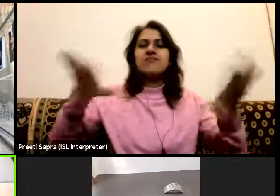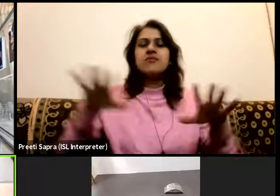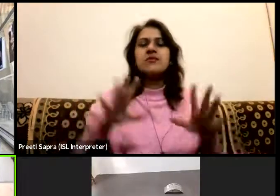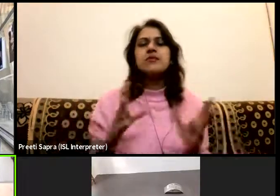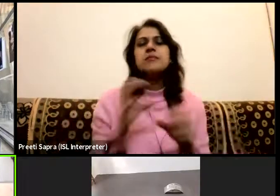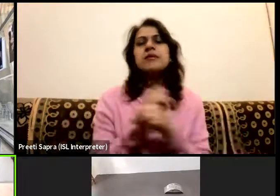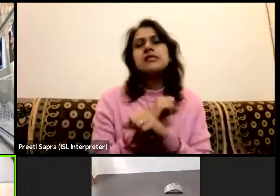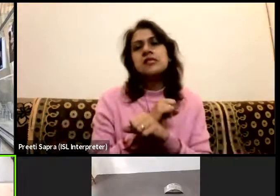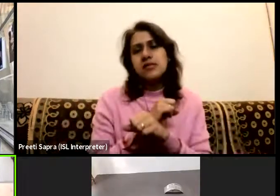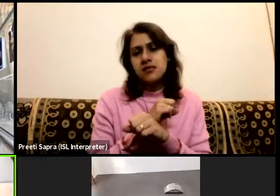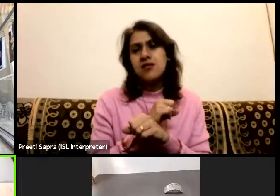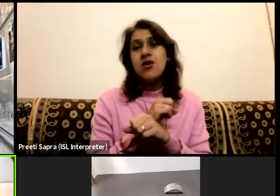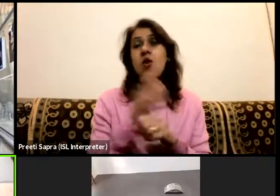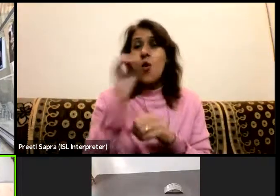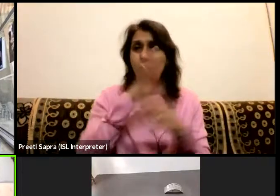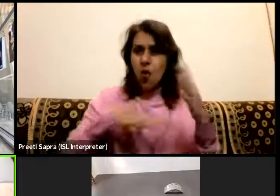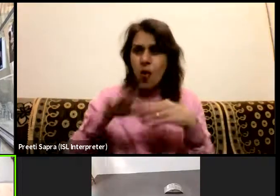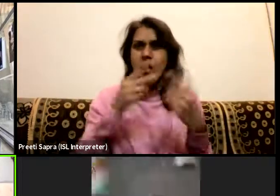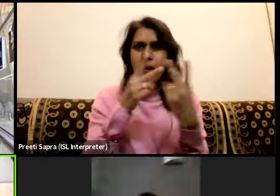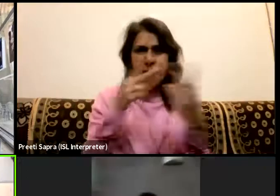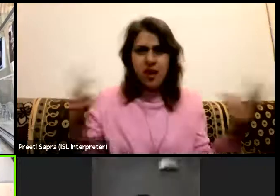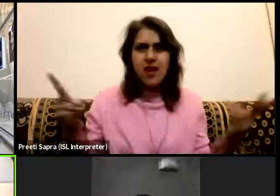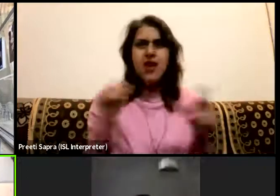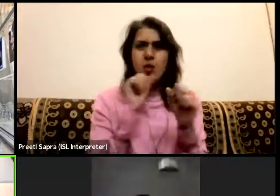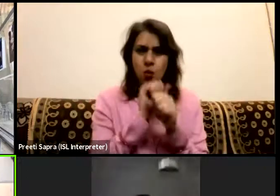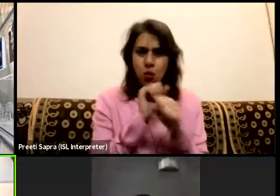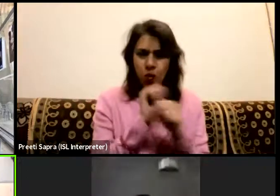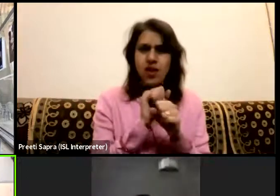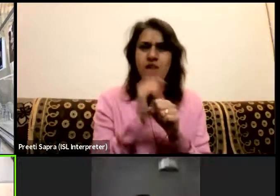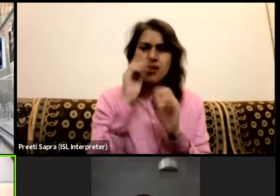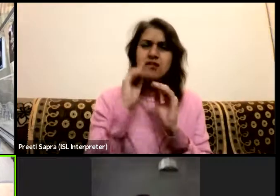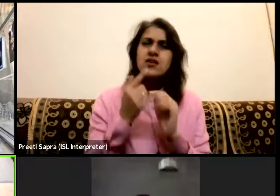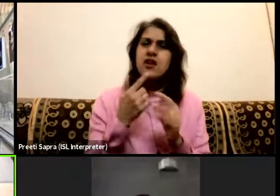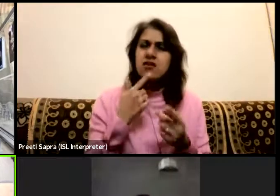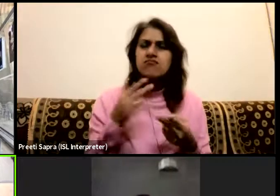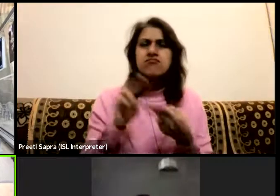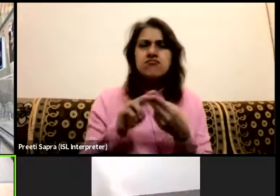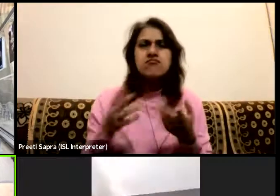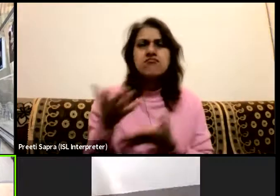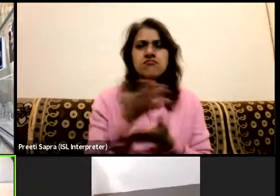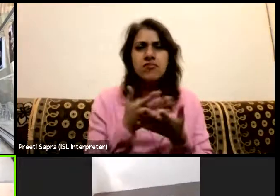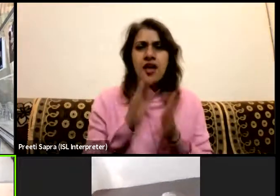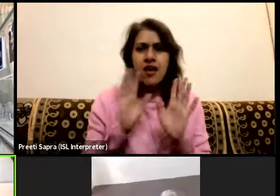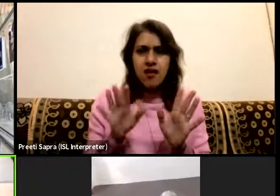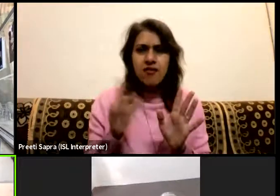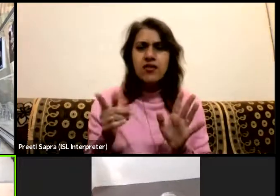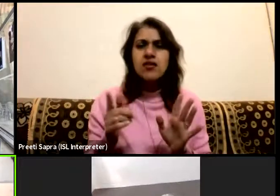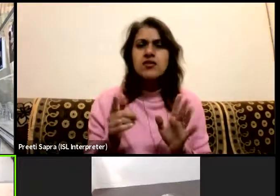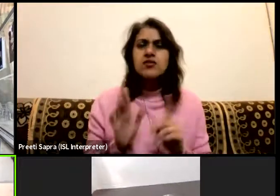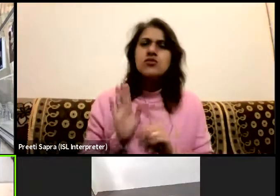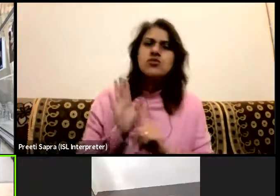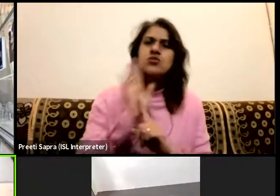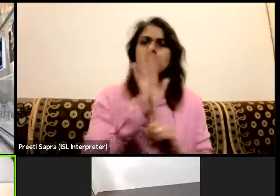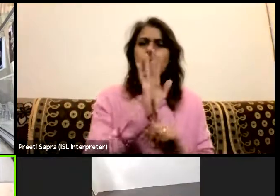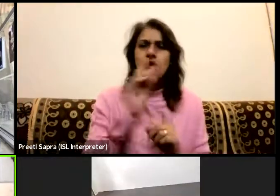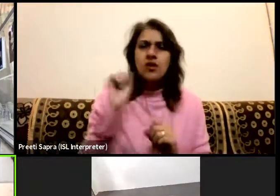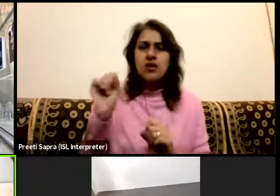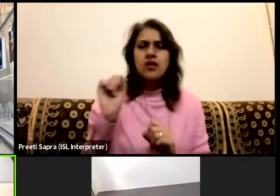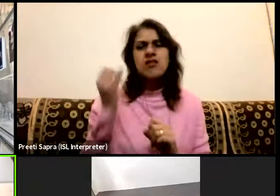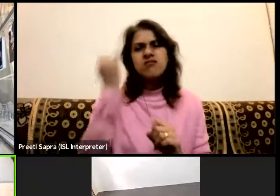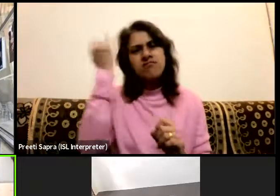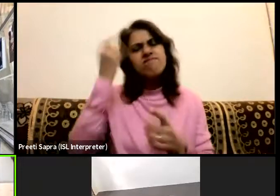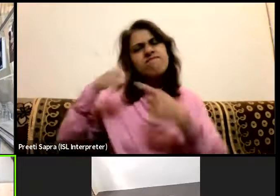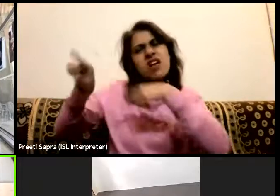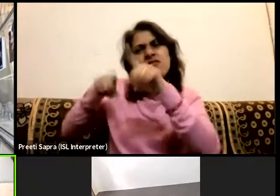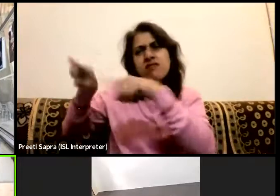various organizations who are working in disabled with people with disability and otherwise came forward, used their innovative ways.